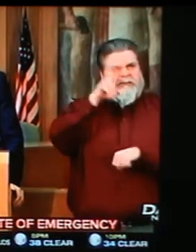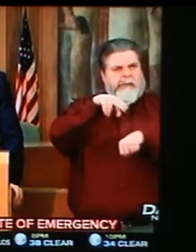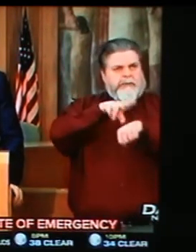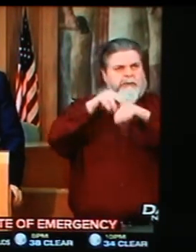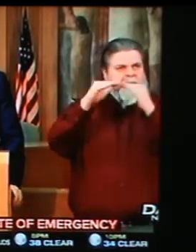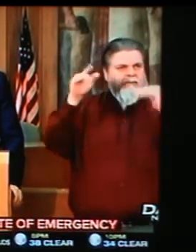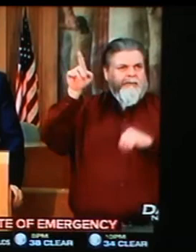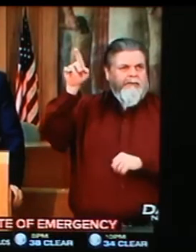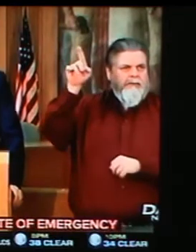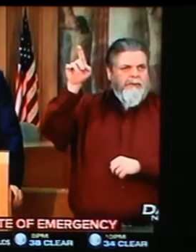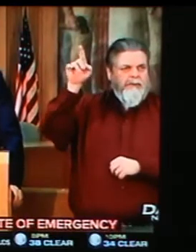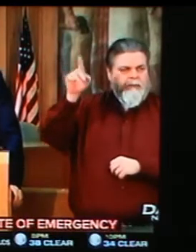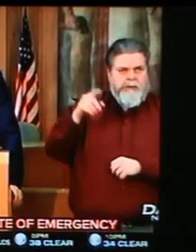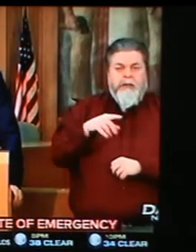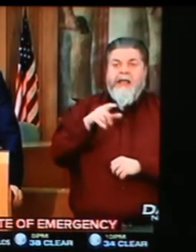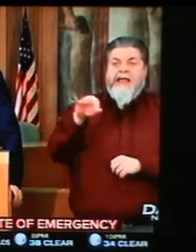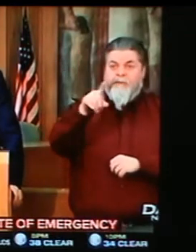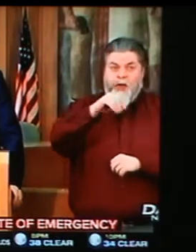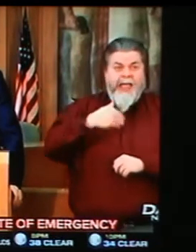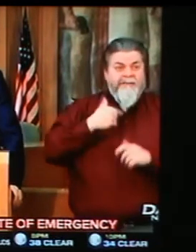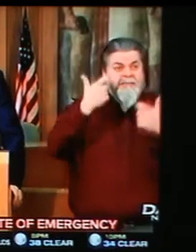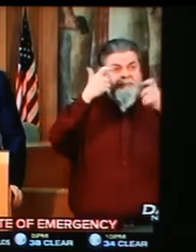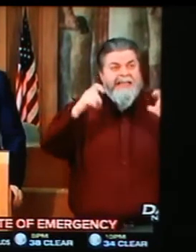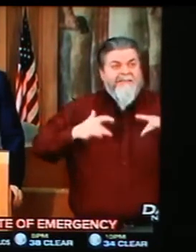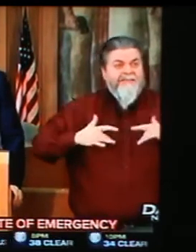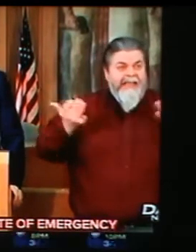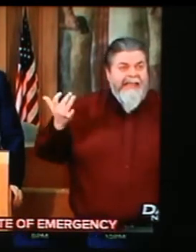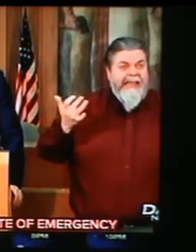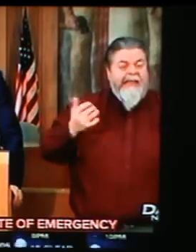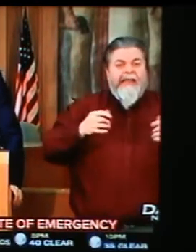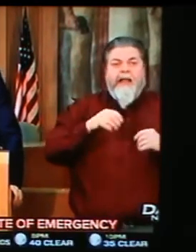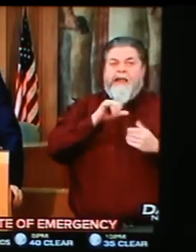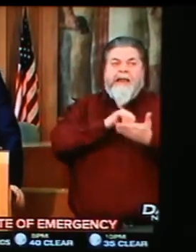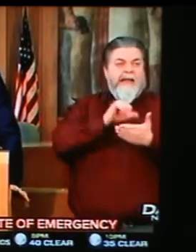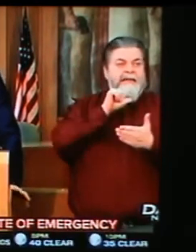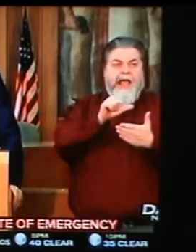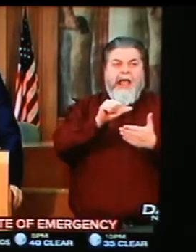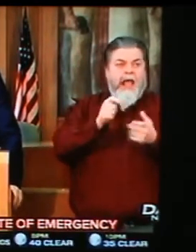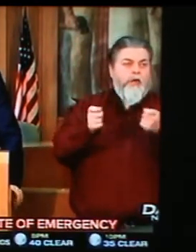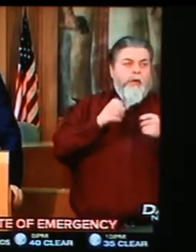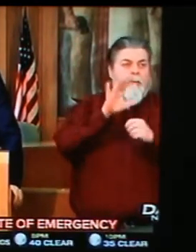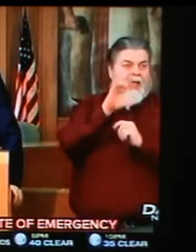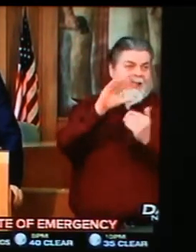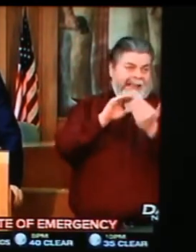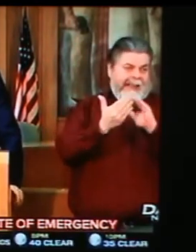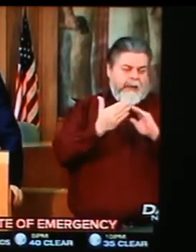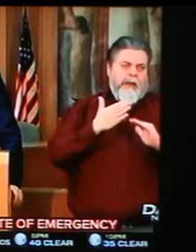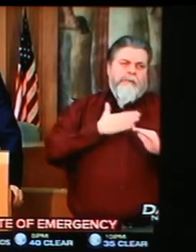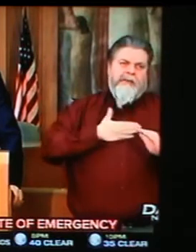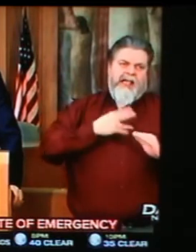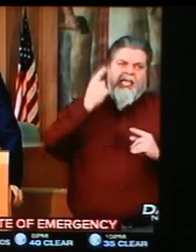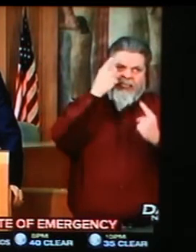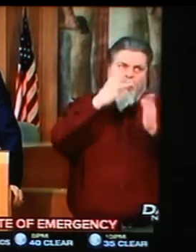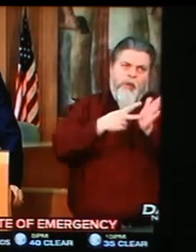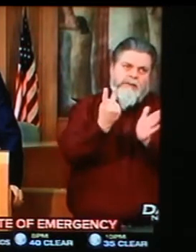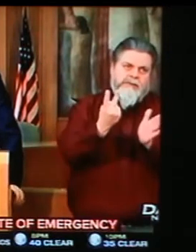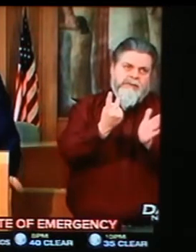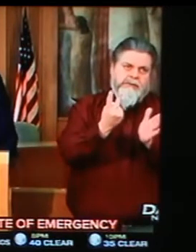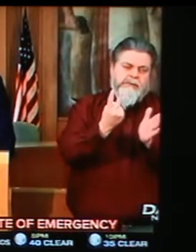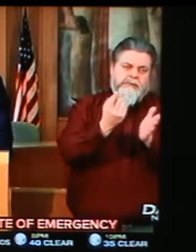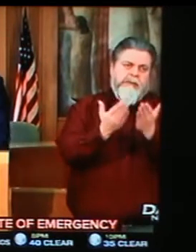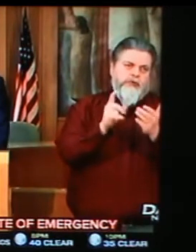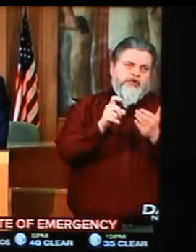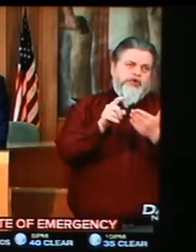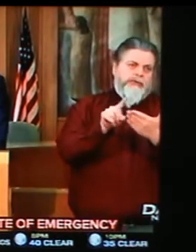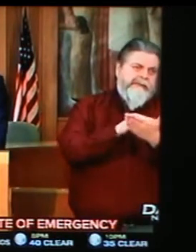I would encourage those who have events coming up like that that aren't in city-owned facilities just to think twice about them, as we have. There's